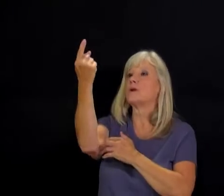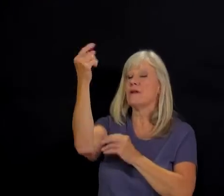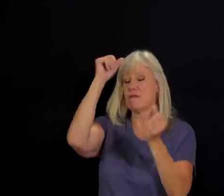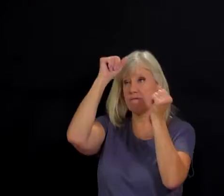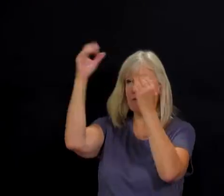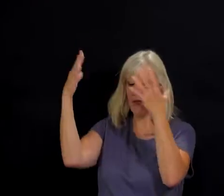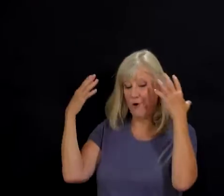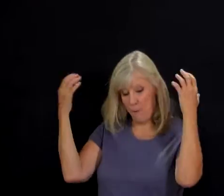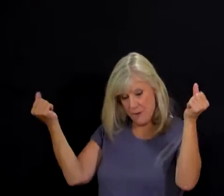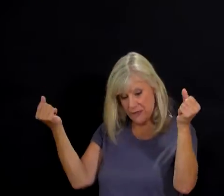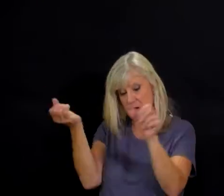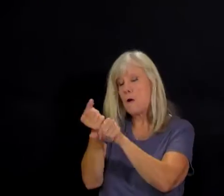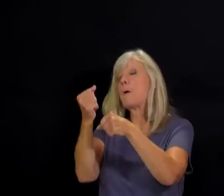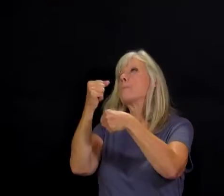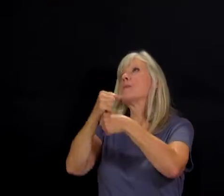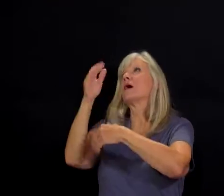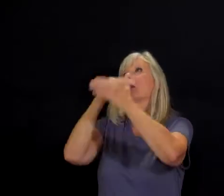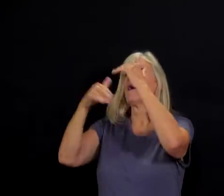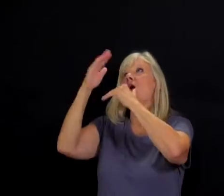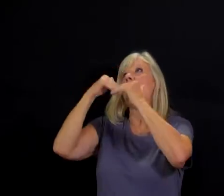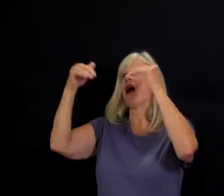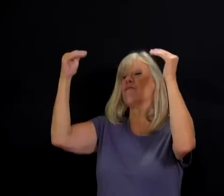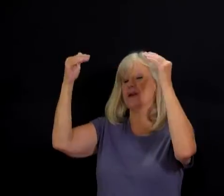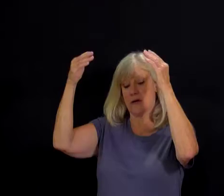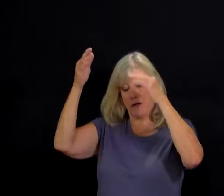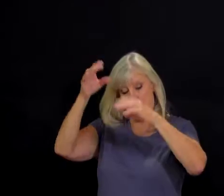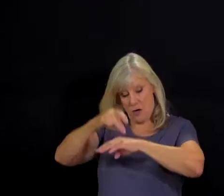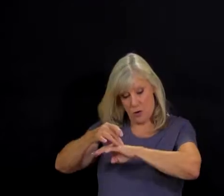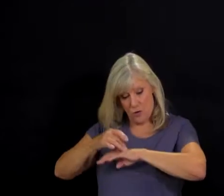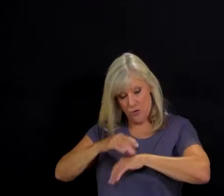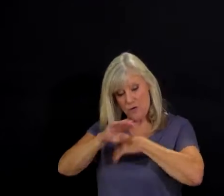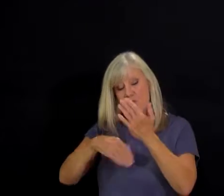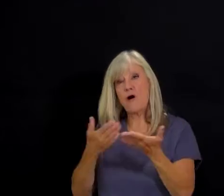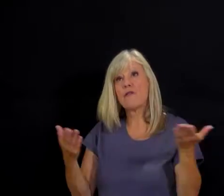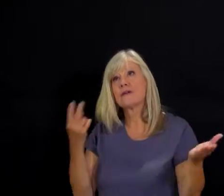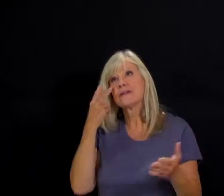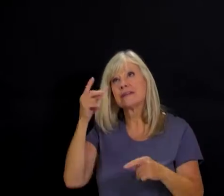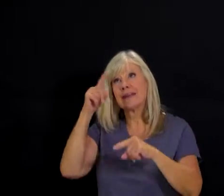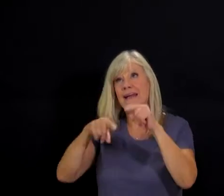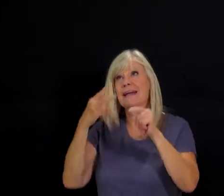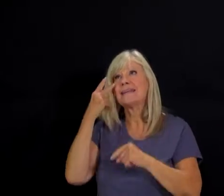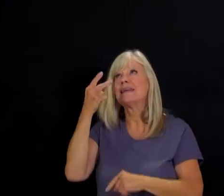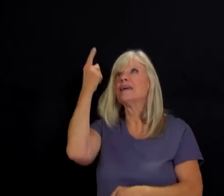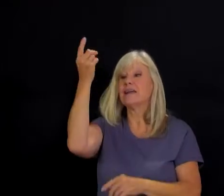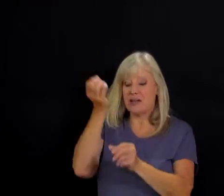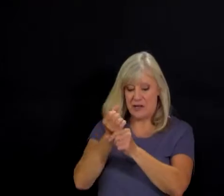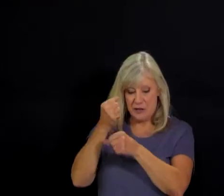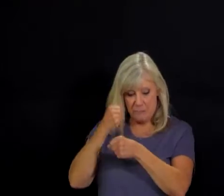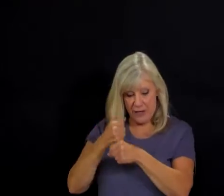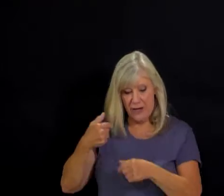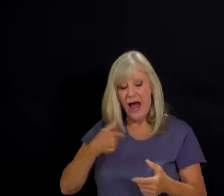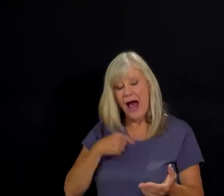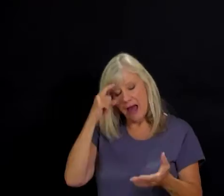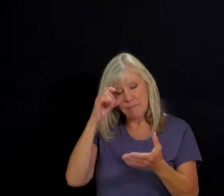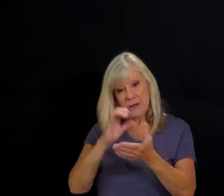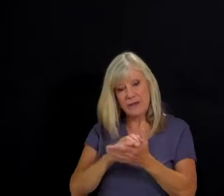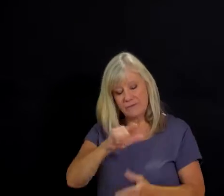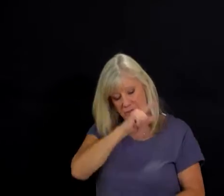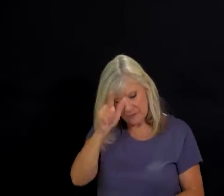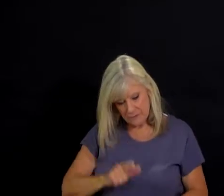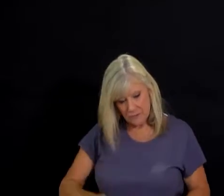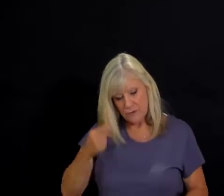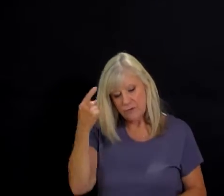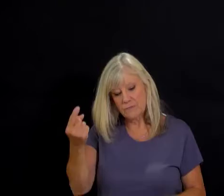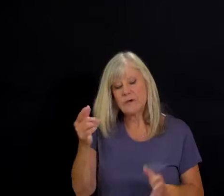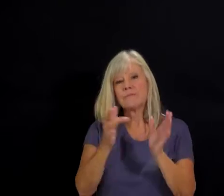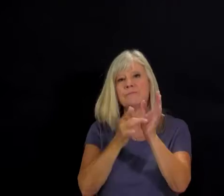Father Almighty, maker of heaven and earth, of all things visible and invisible. I believe in one